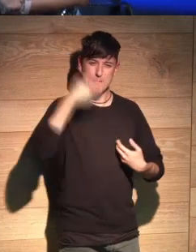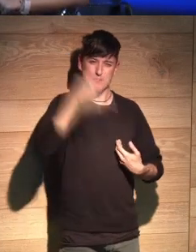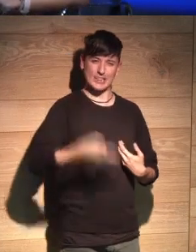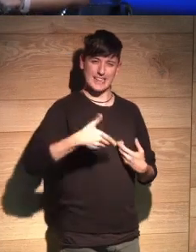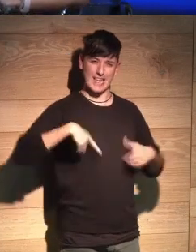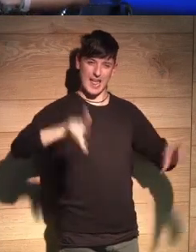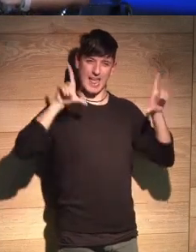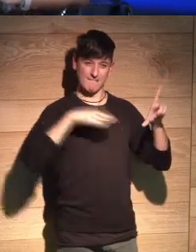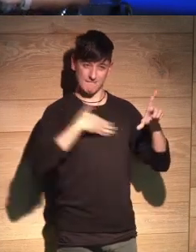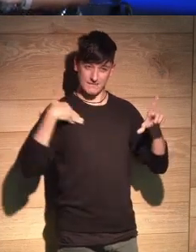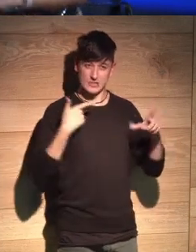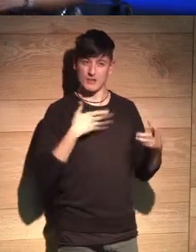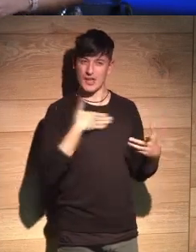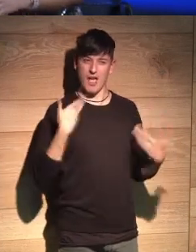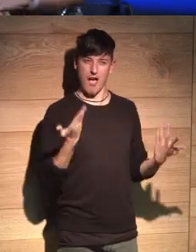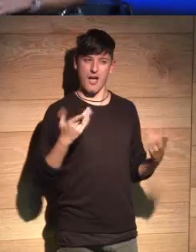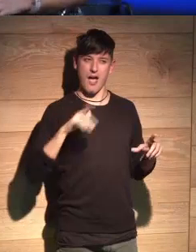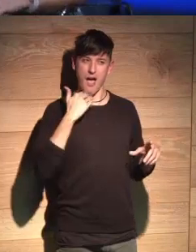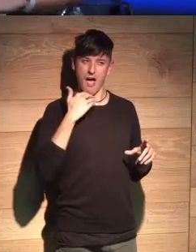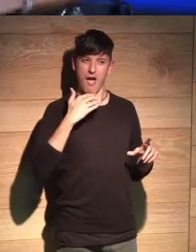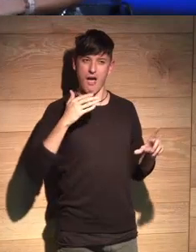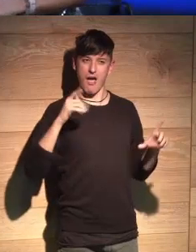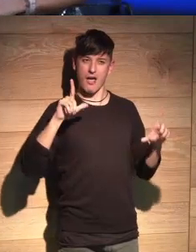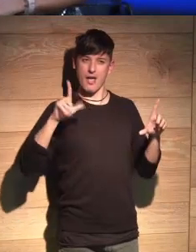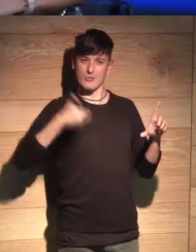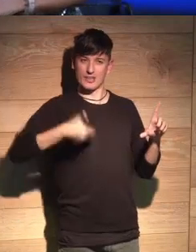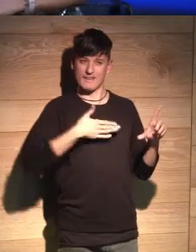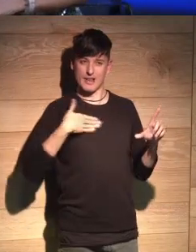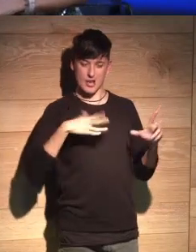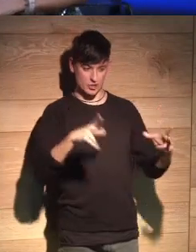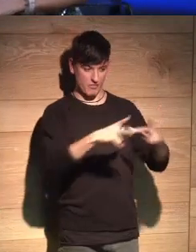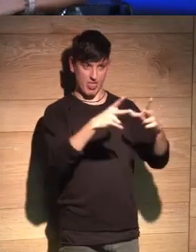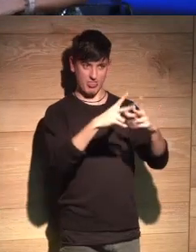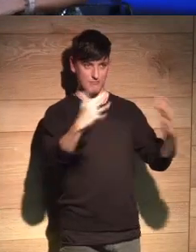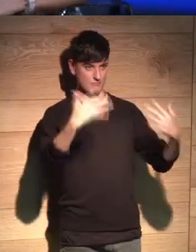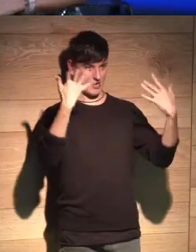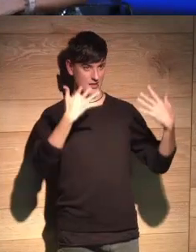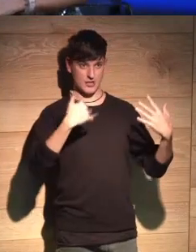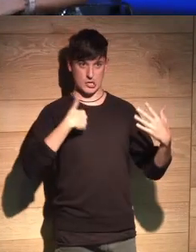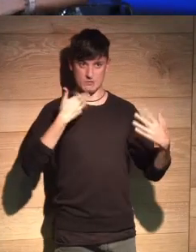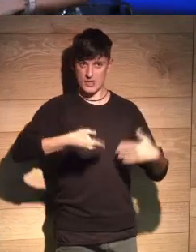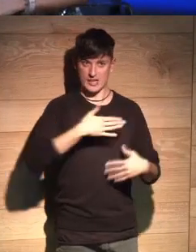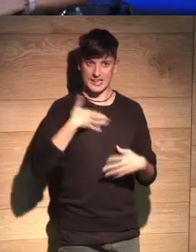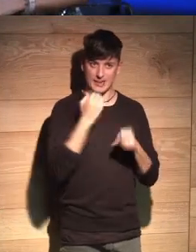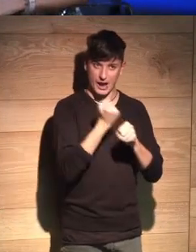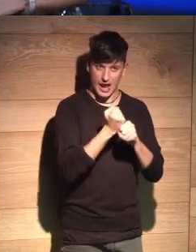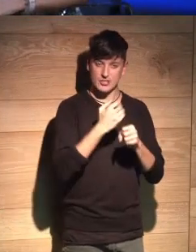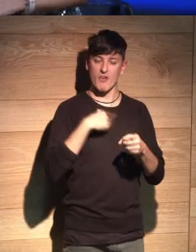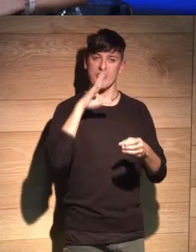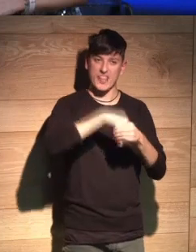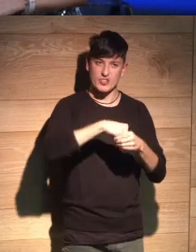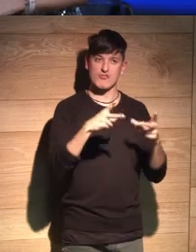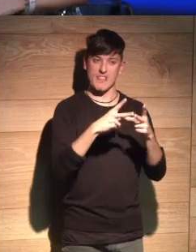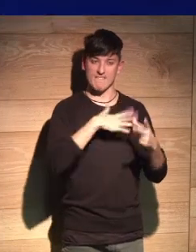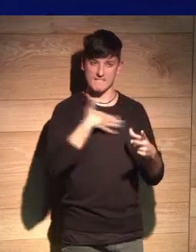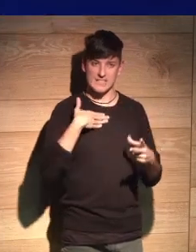important. I wanted to be somebody. I wanted to be in the society. I wanted to work, of course, and I wanted